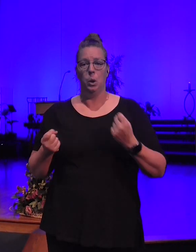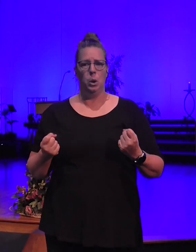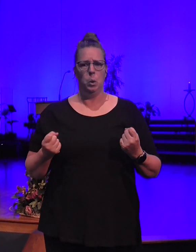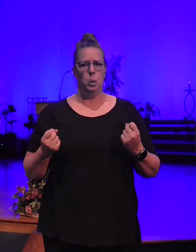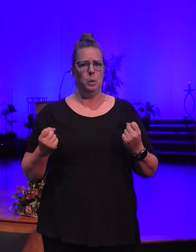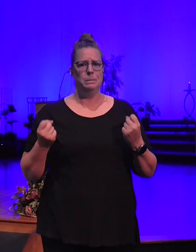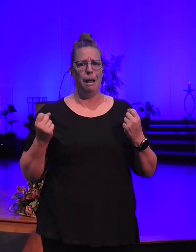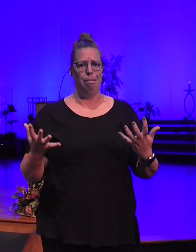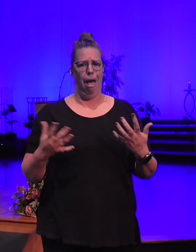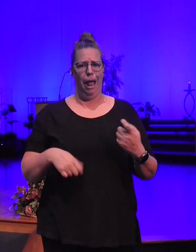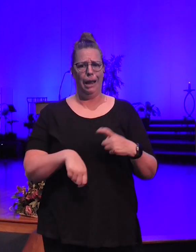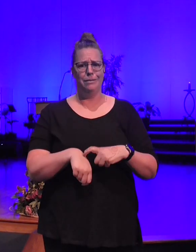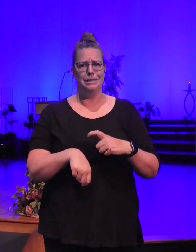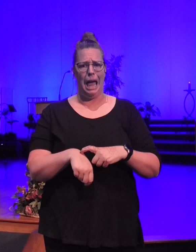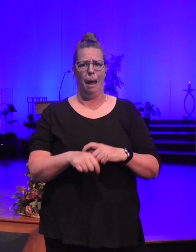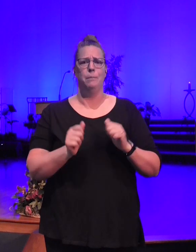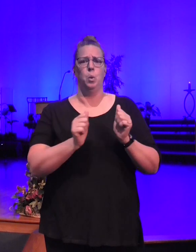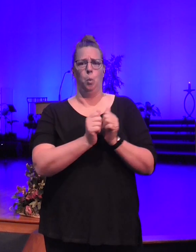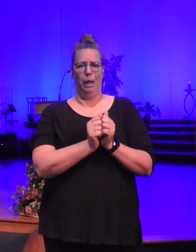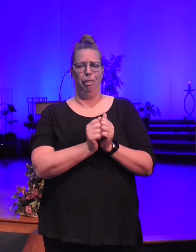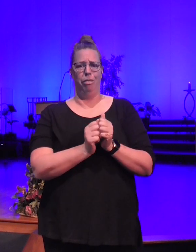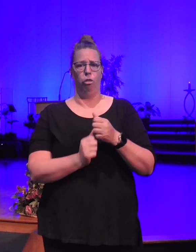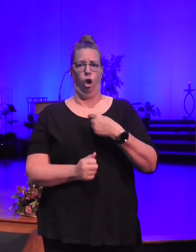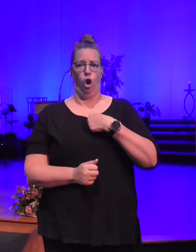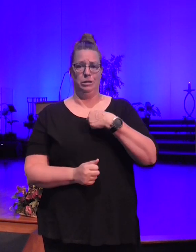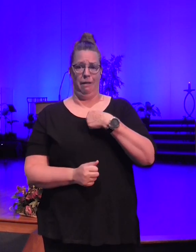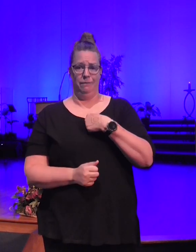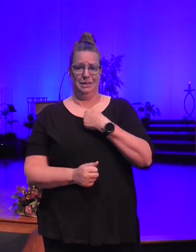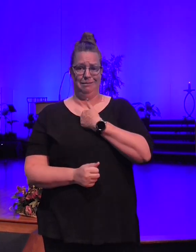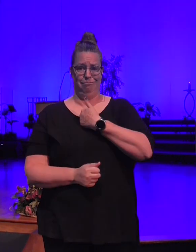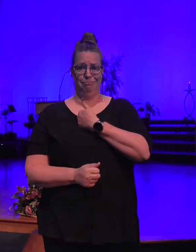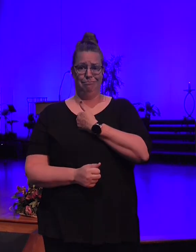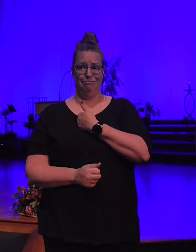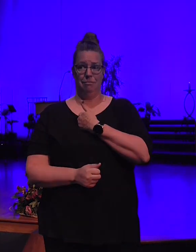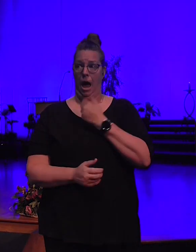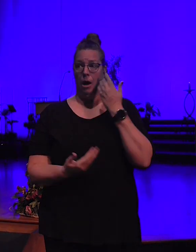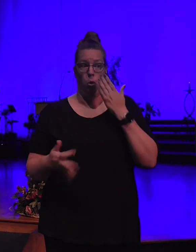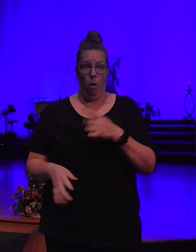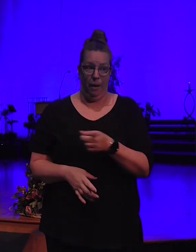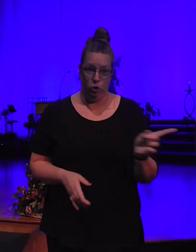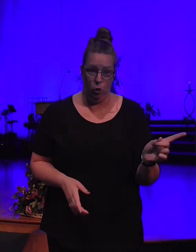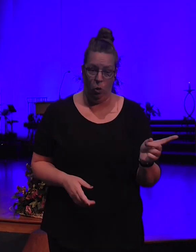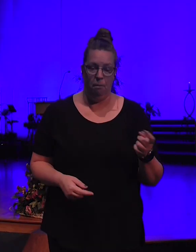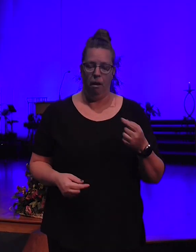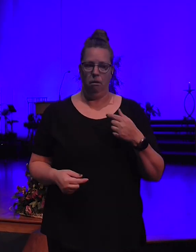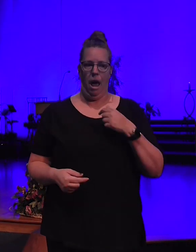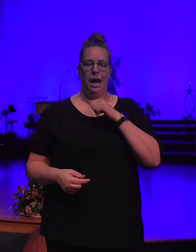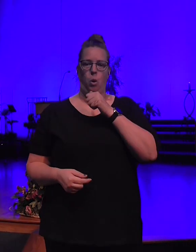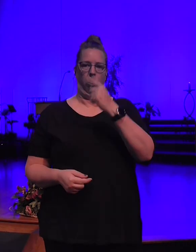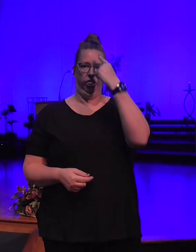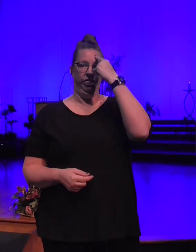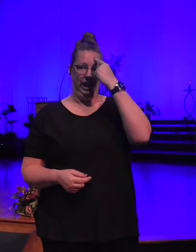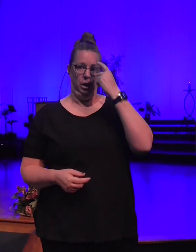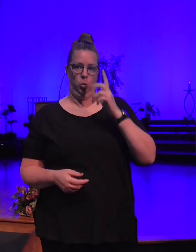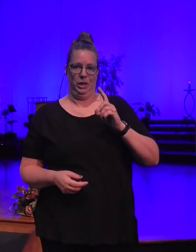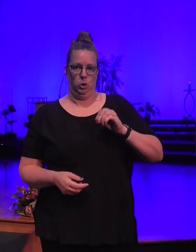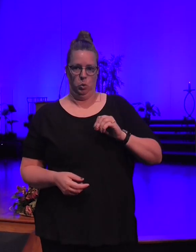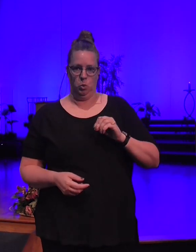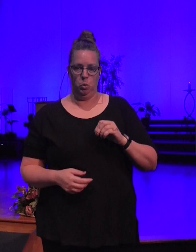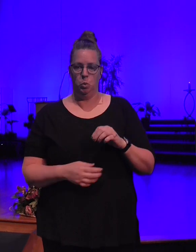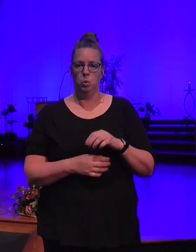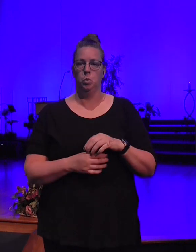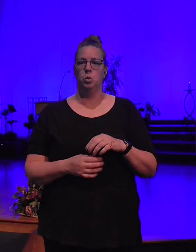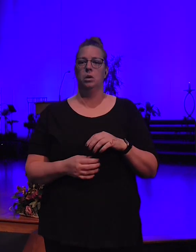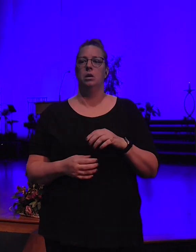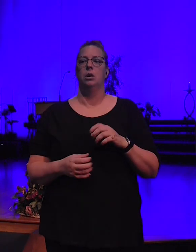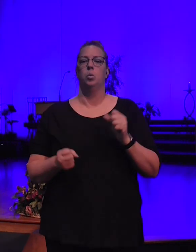time with ourselves. I don't know about you, but I just don't think we do. We're so